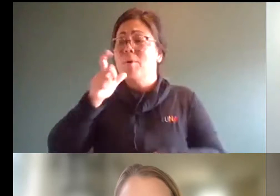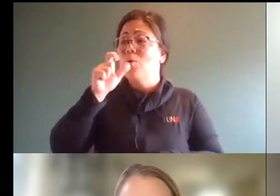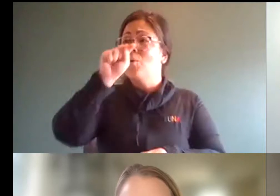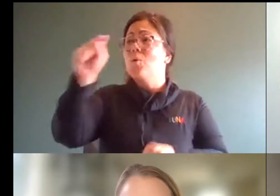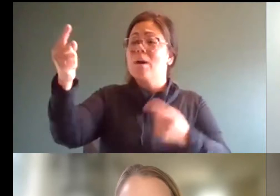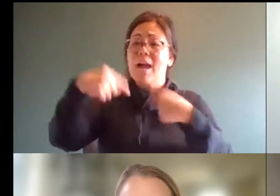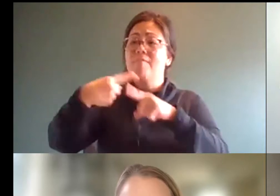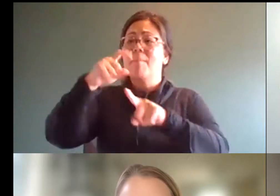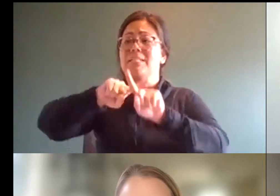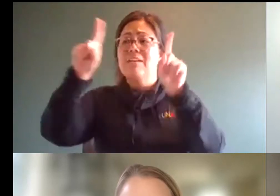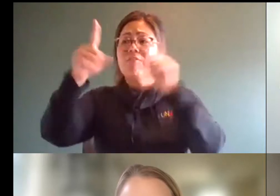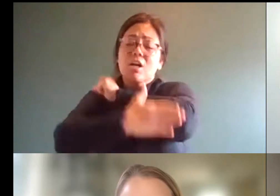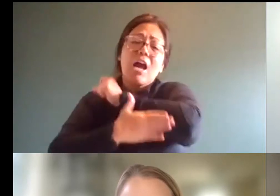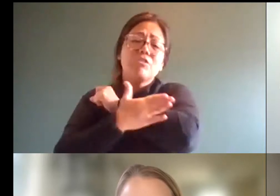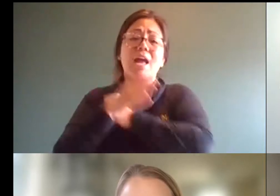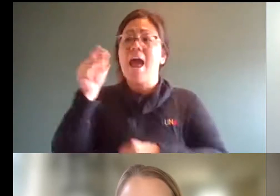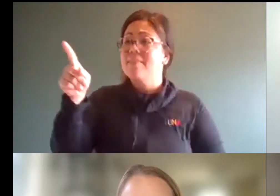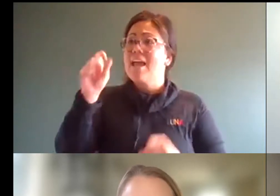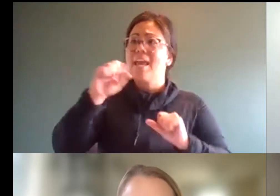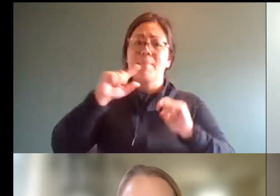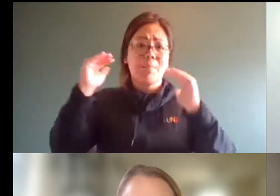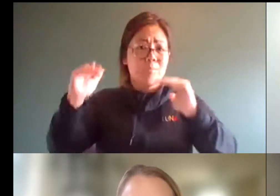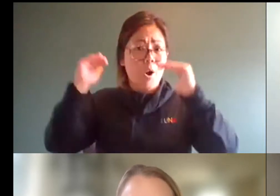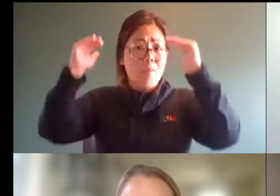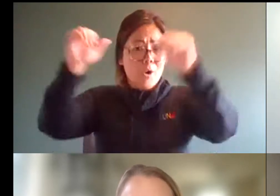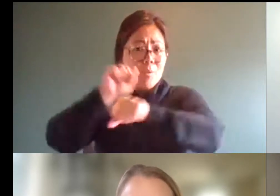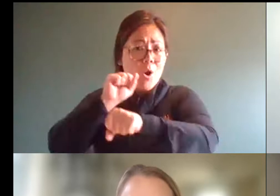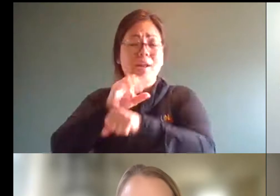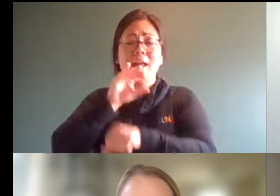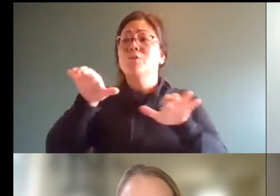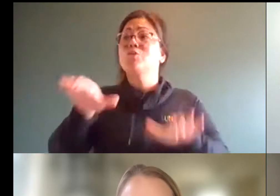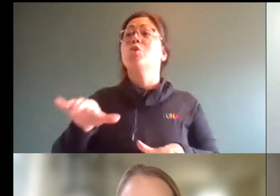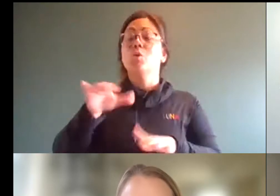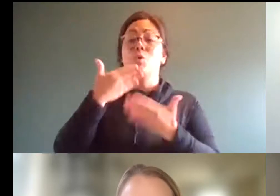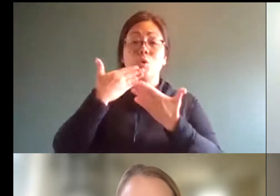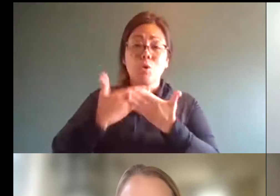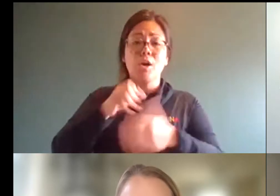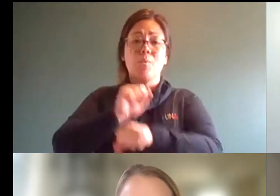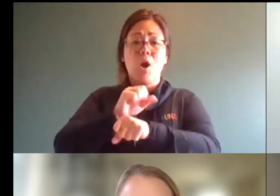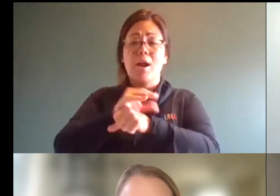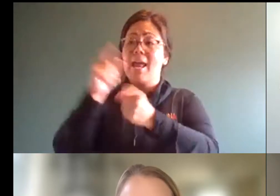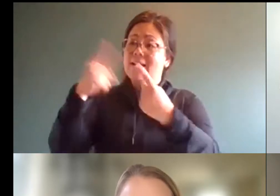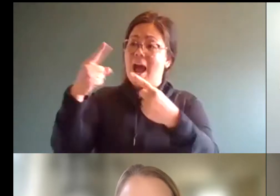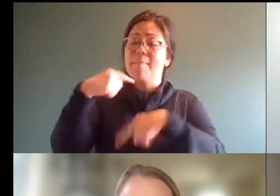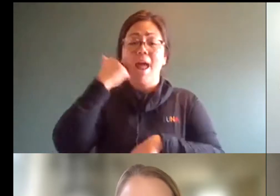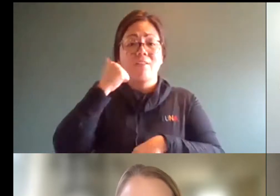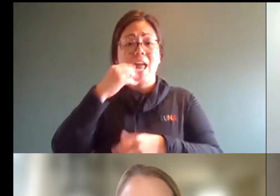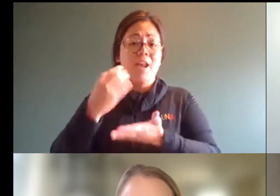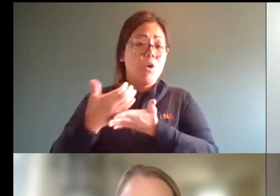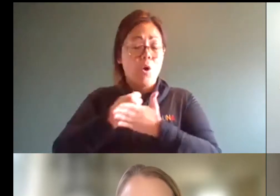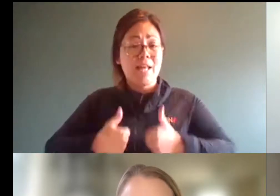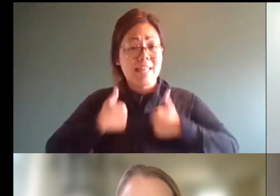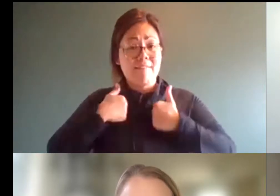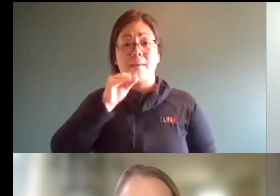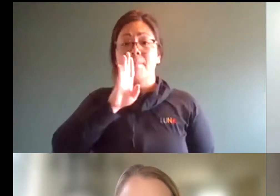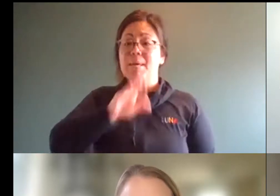land and be promoted and do meaningful work and come to work every day and earn a living and be proud of